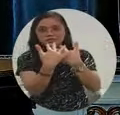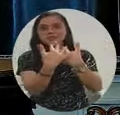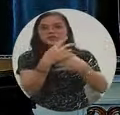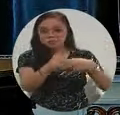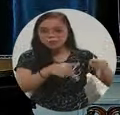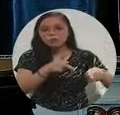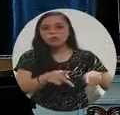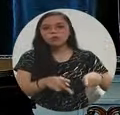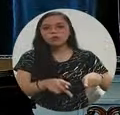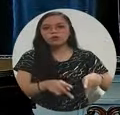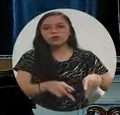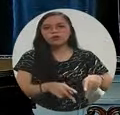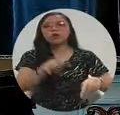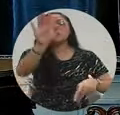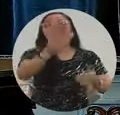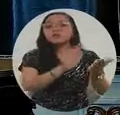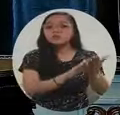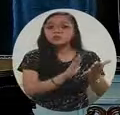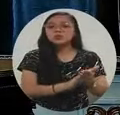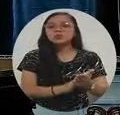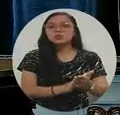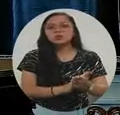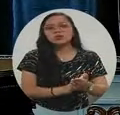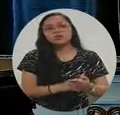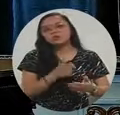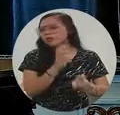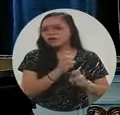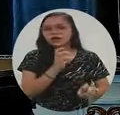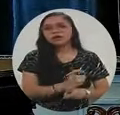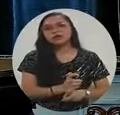You'll end up focusing on your goals.